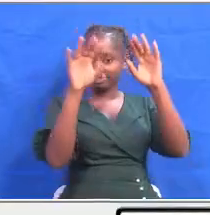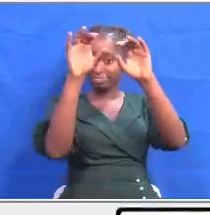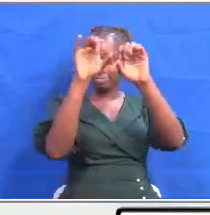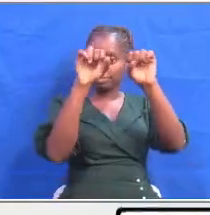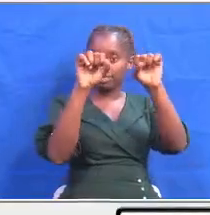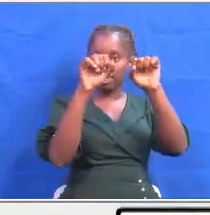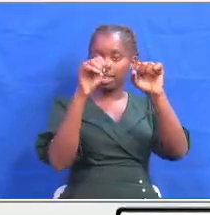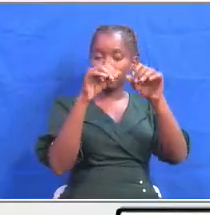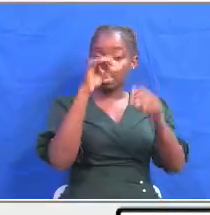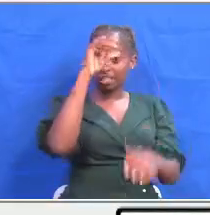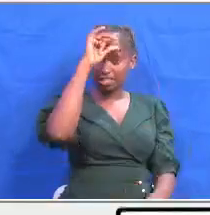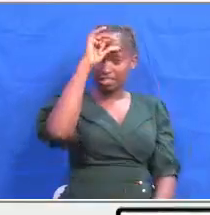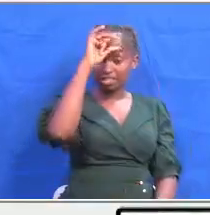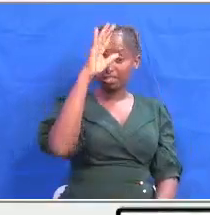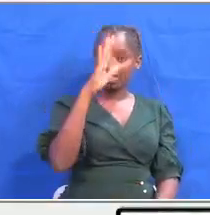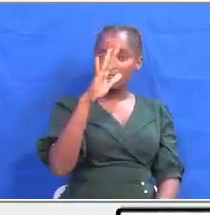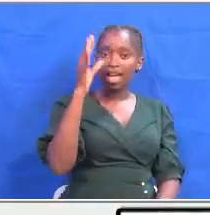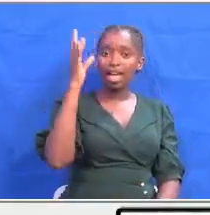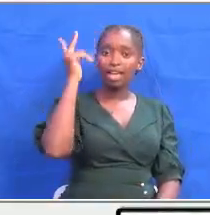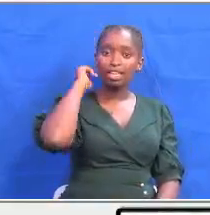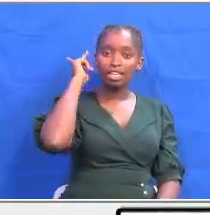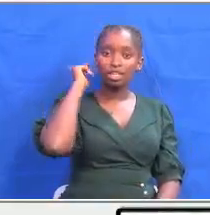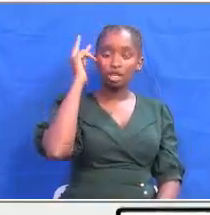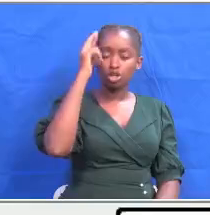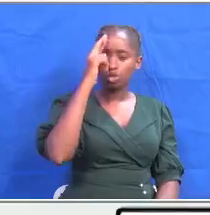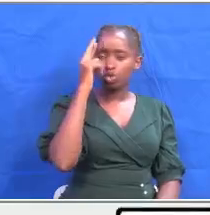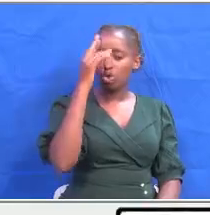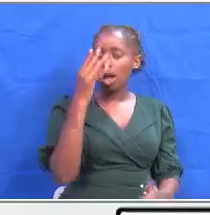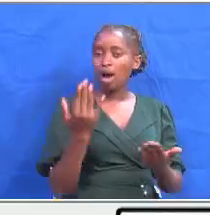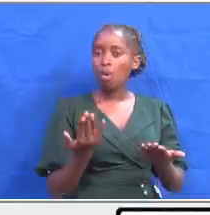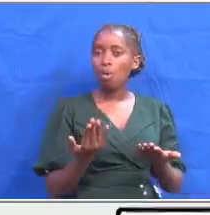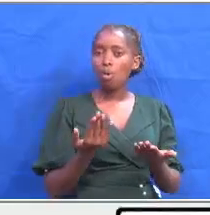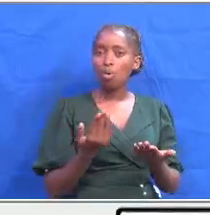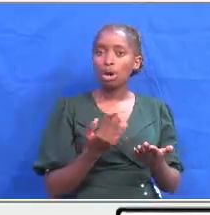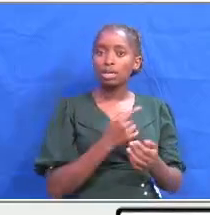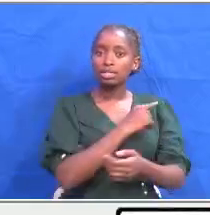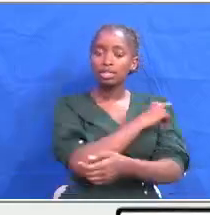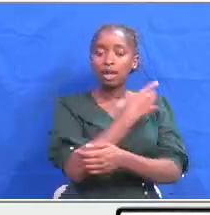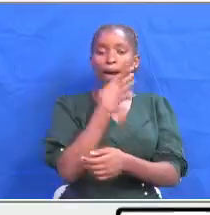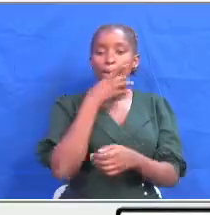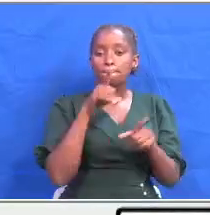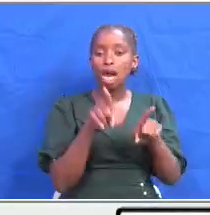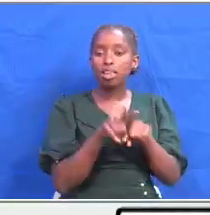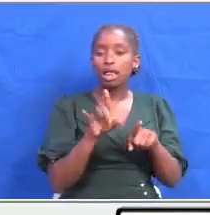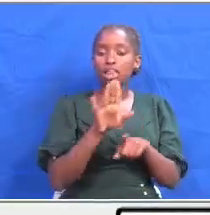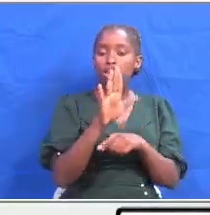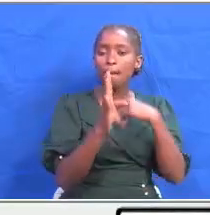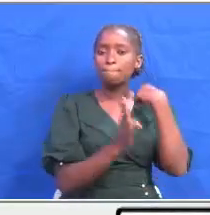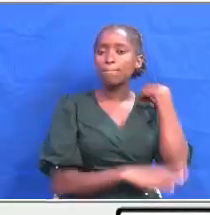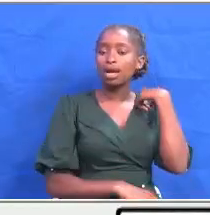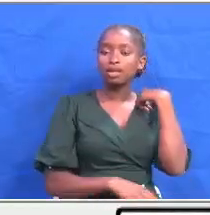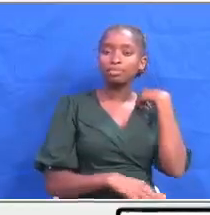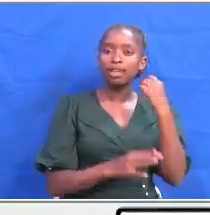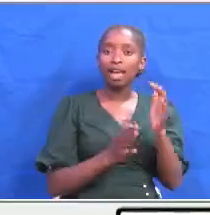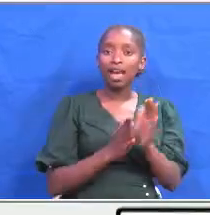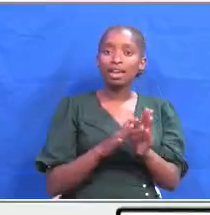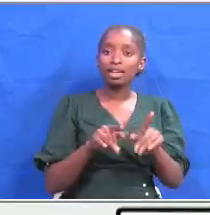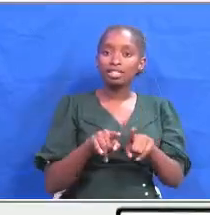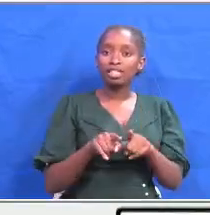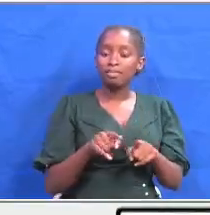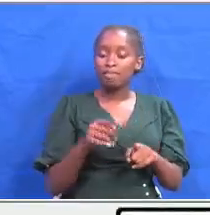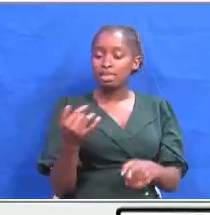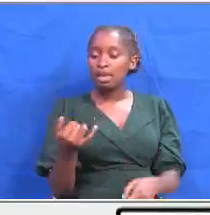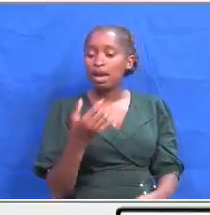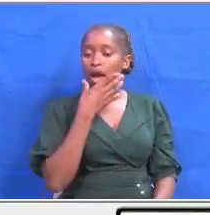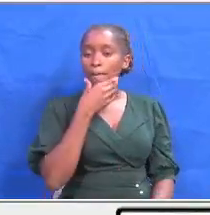of Kisii because of mishandling the brother and the young man